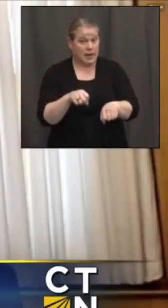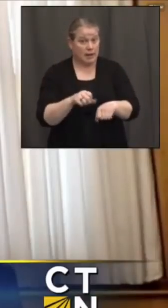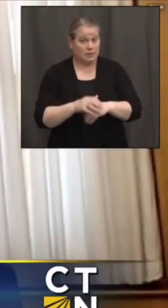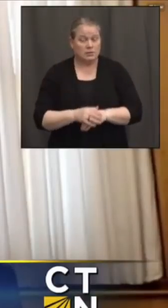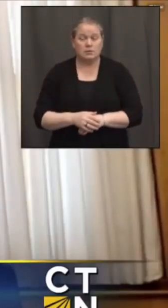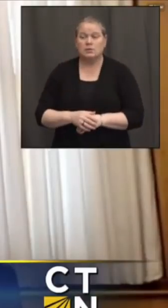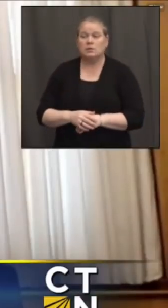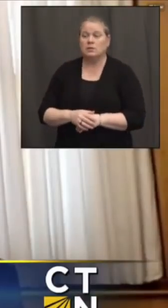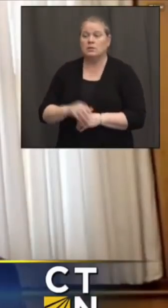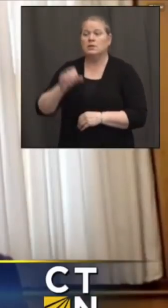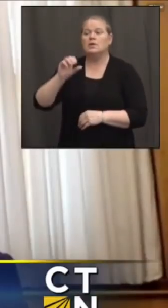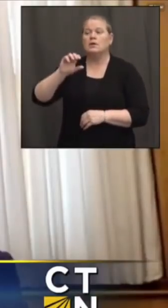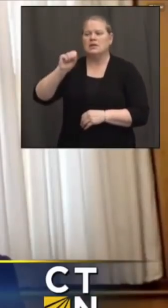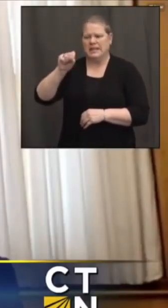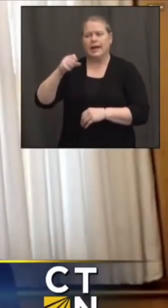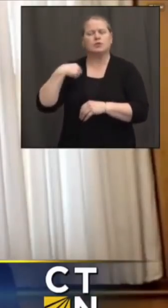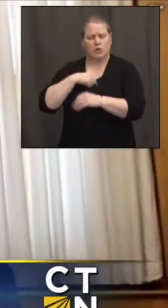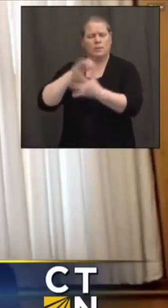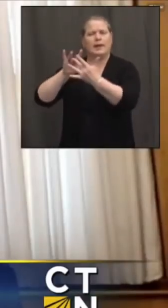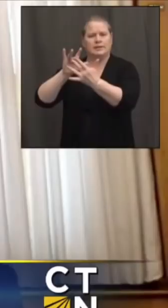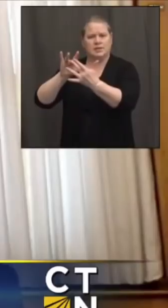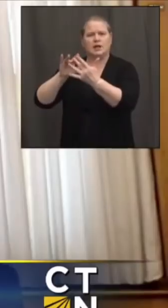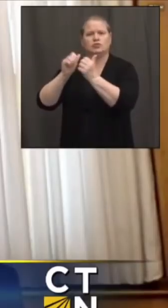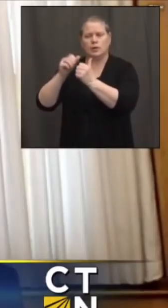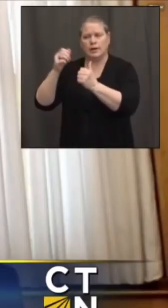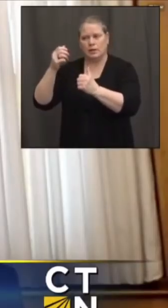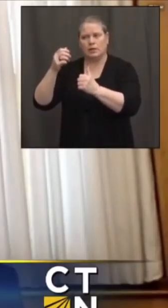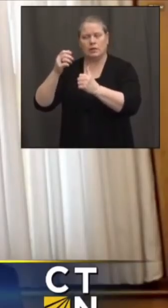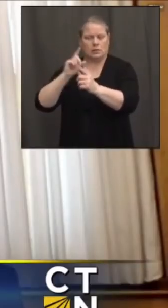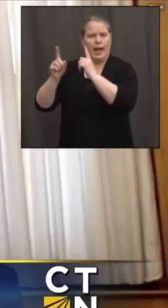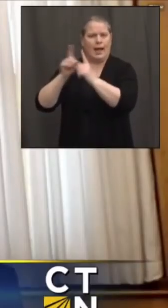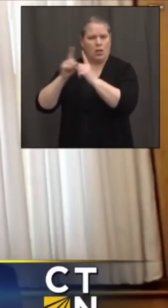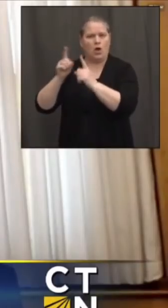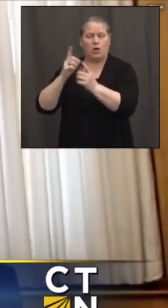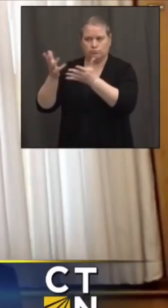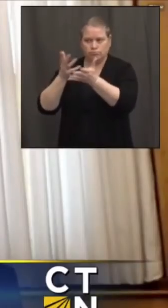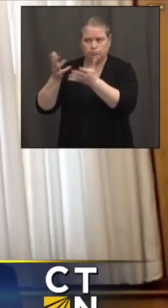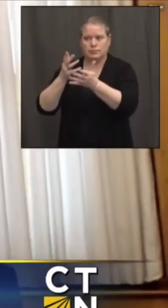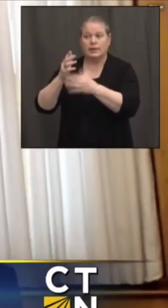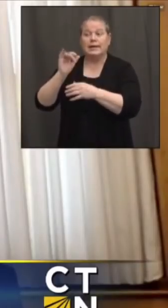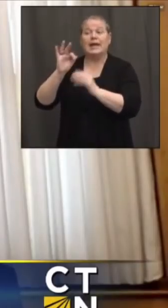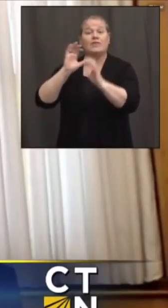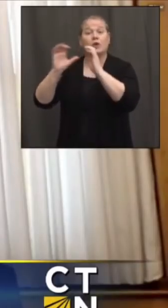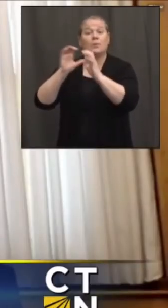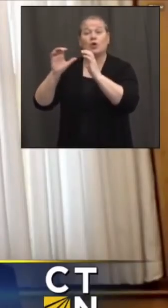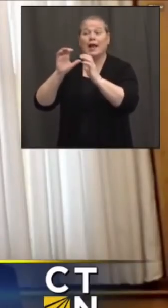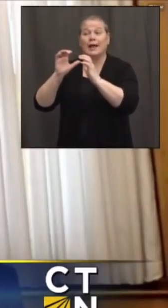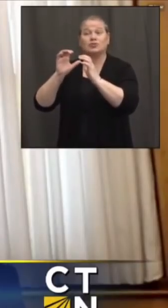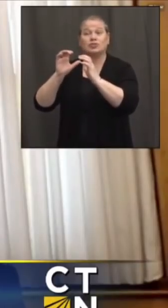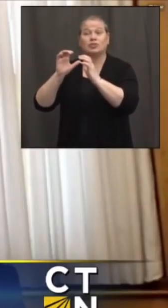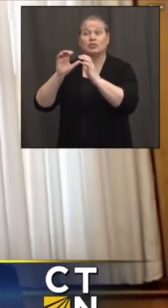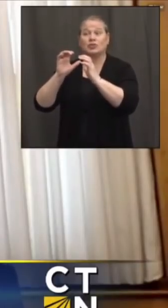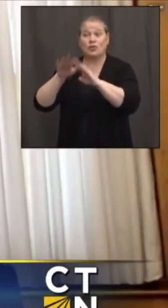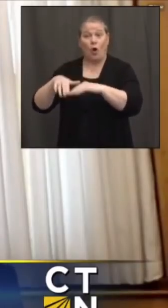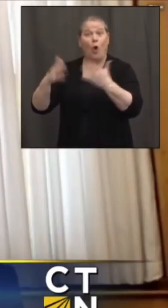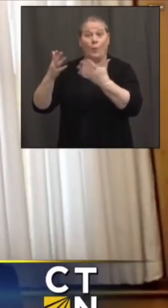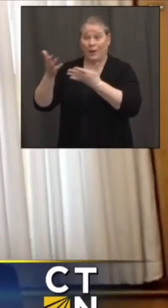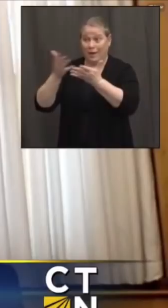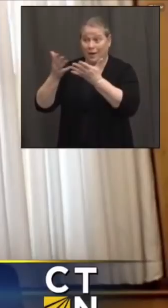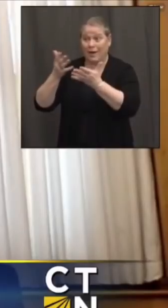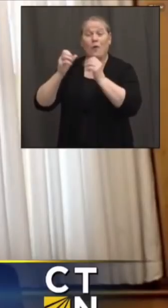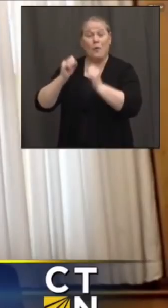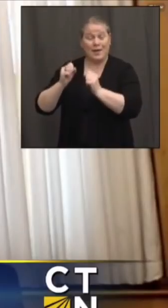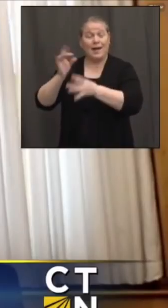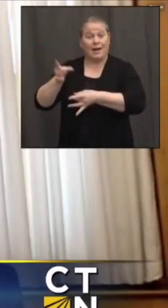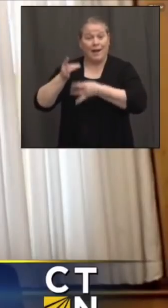going well and the lines of communication are open, we can usually avoid issues like that. It's unfortunate that one occurred, but we'll work with them to get